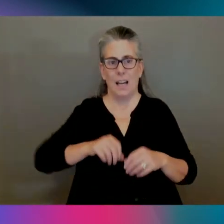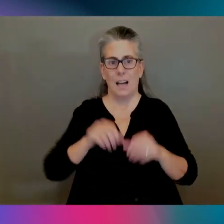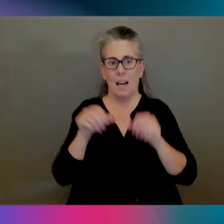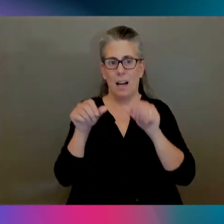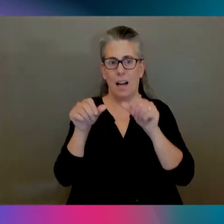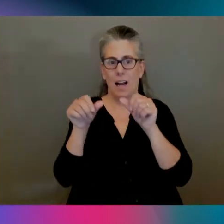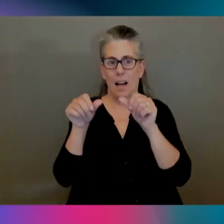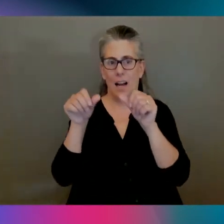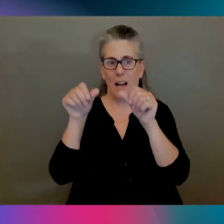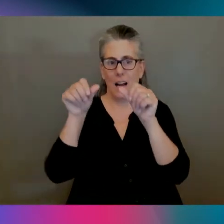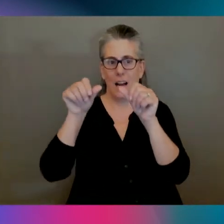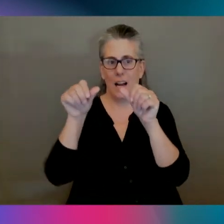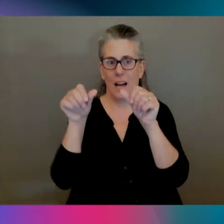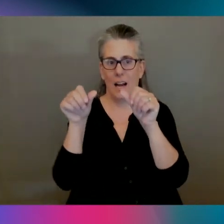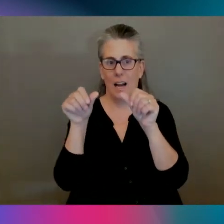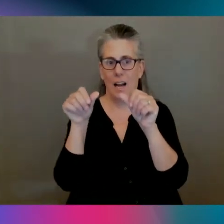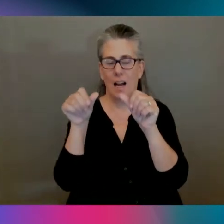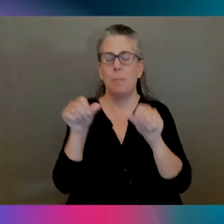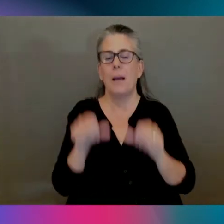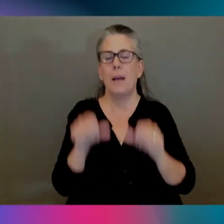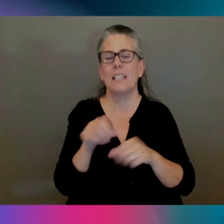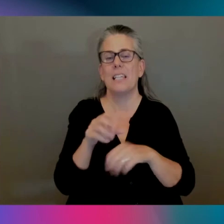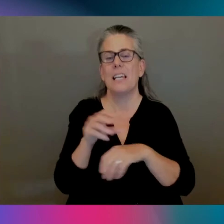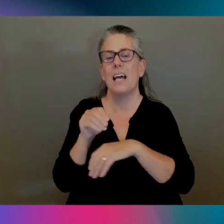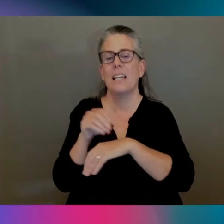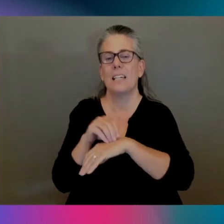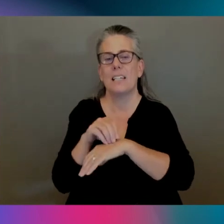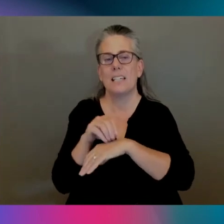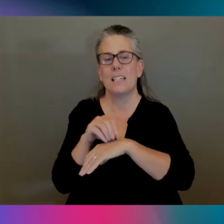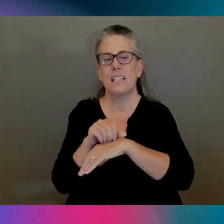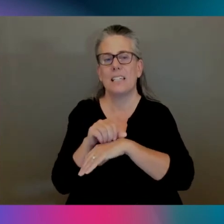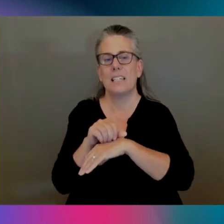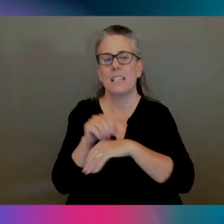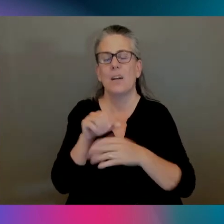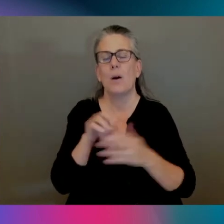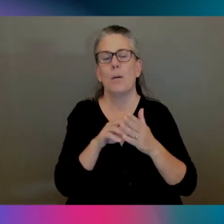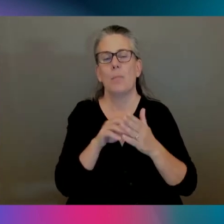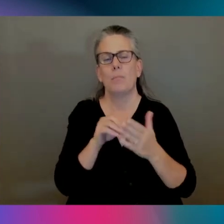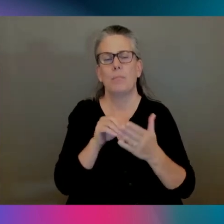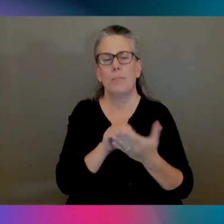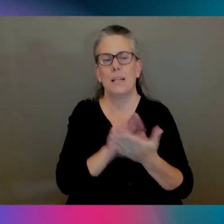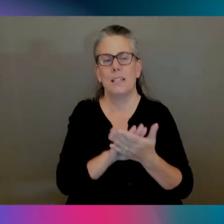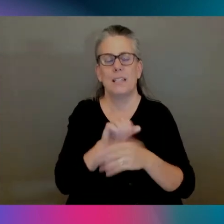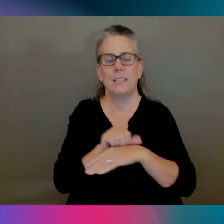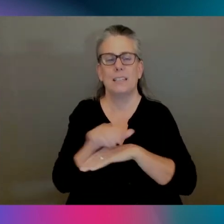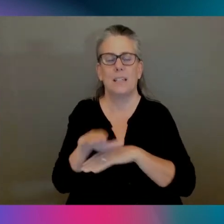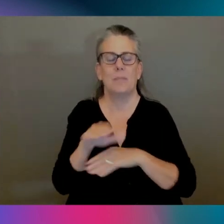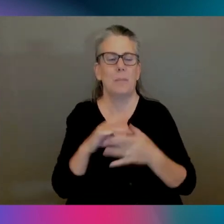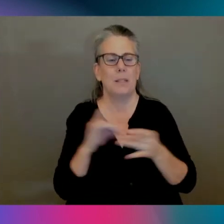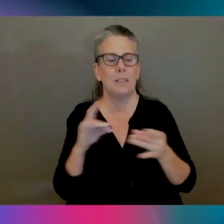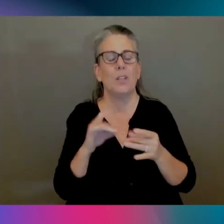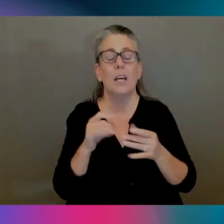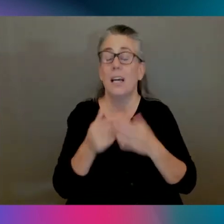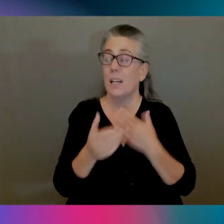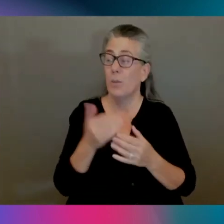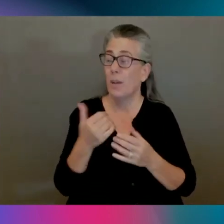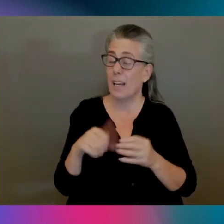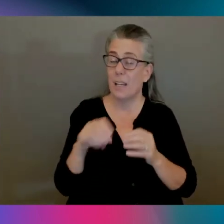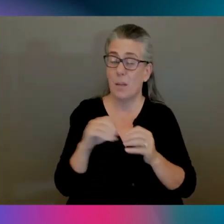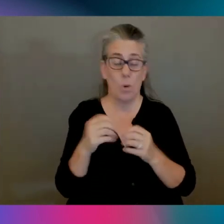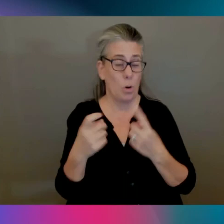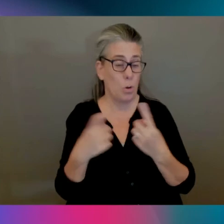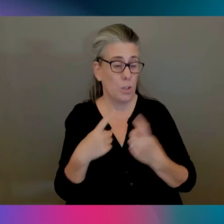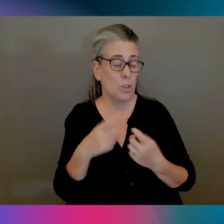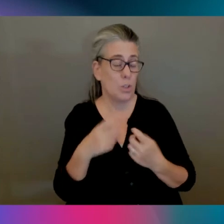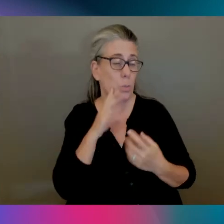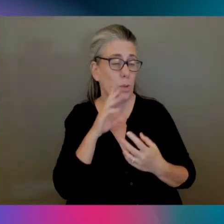sent. All right, so we have a few minutes left here. Let's go ahead and see if there are any questions while we wait for the chat to pop